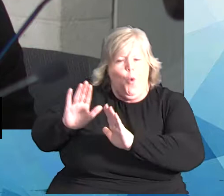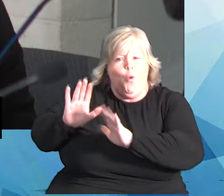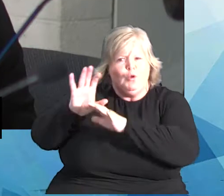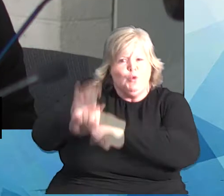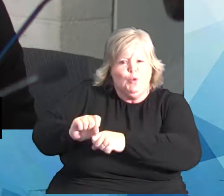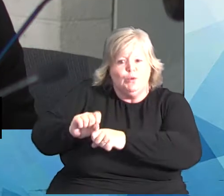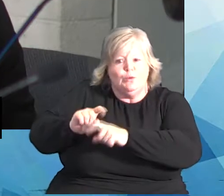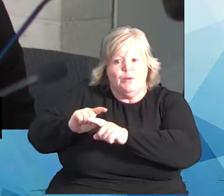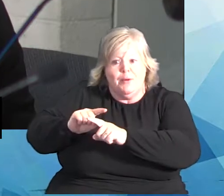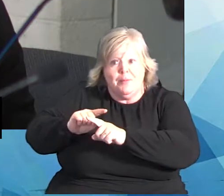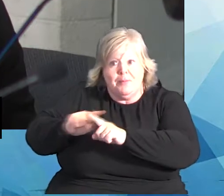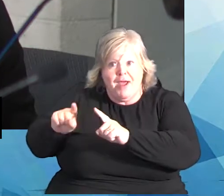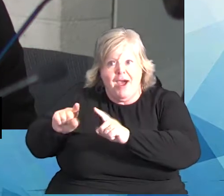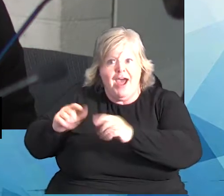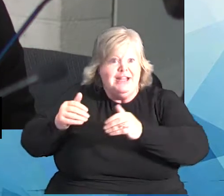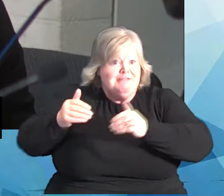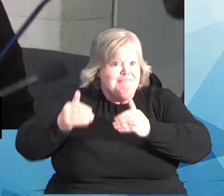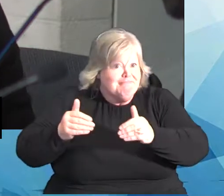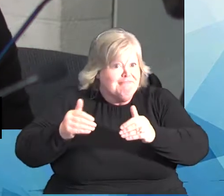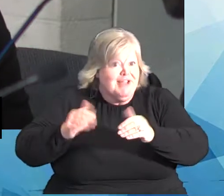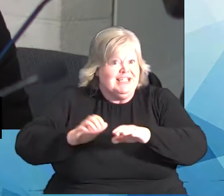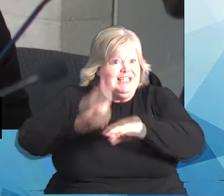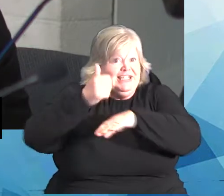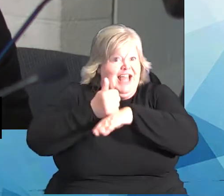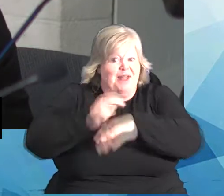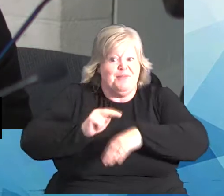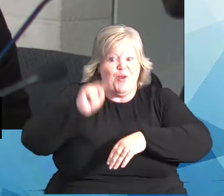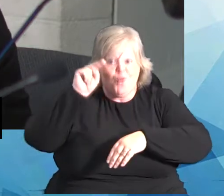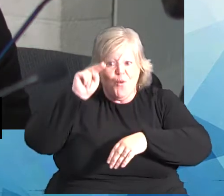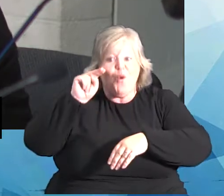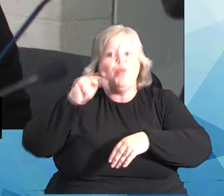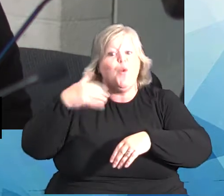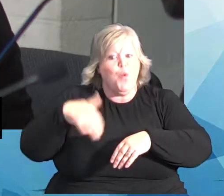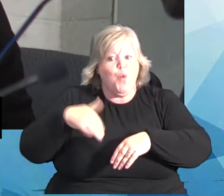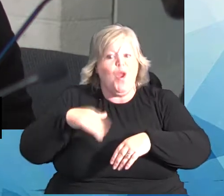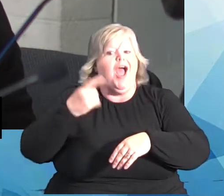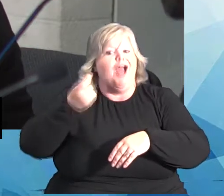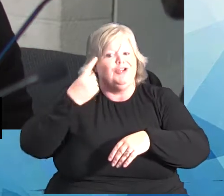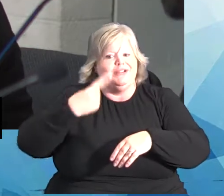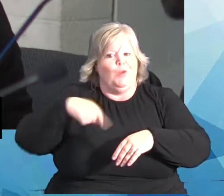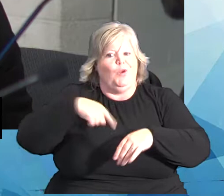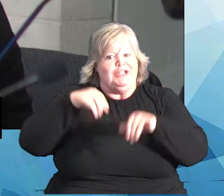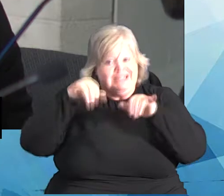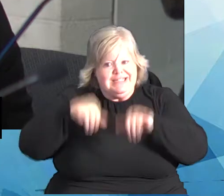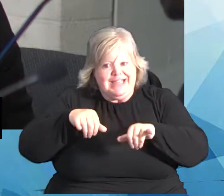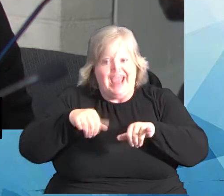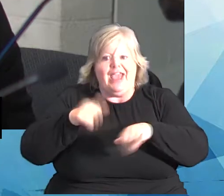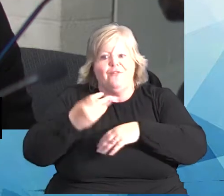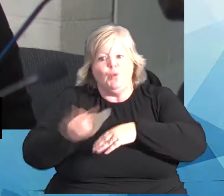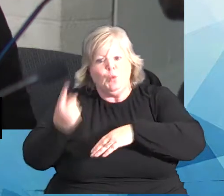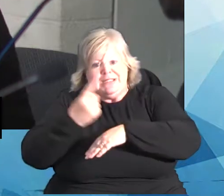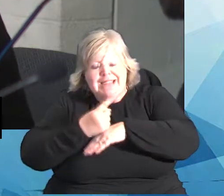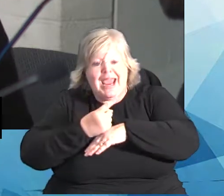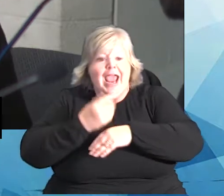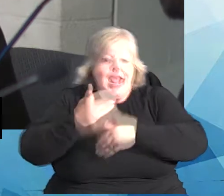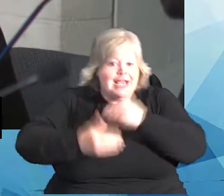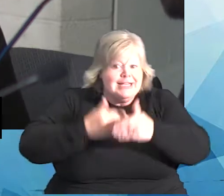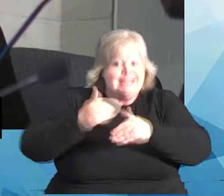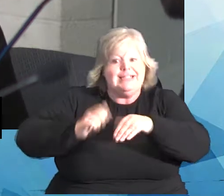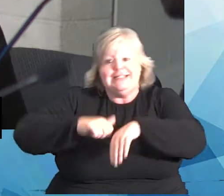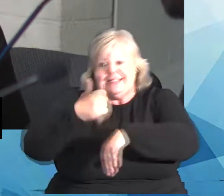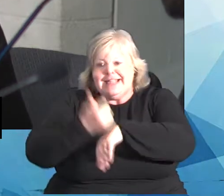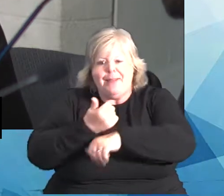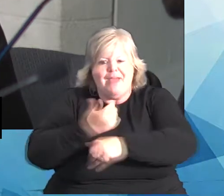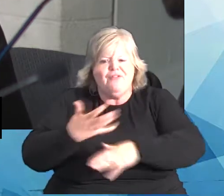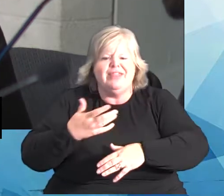this up north was quite an undertaking. I understand that we're here for a few days setting up, and they've done a great job. So thank you, and